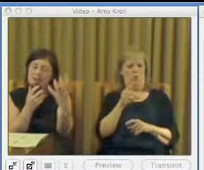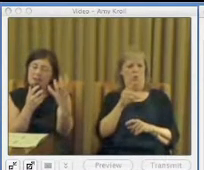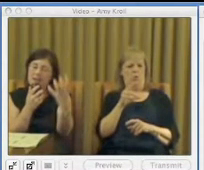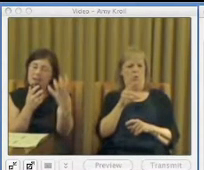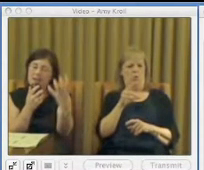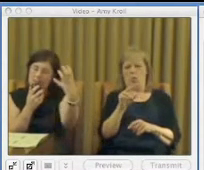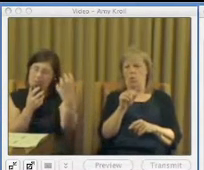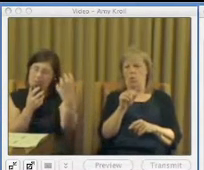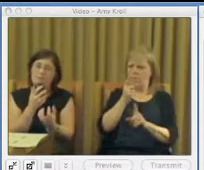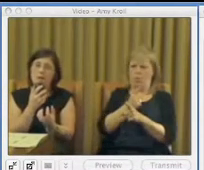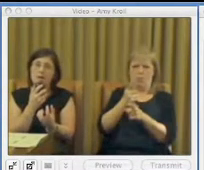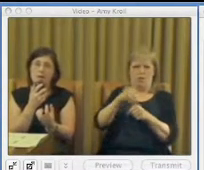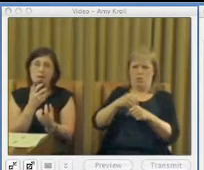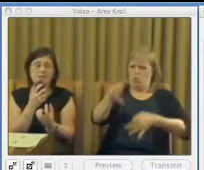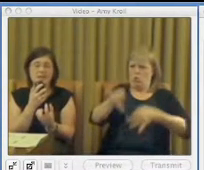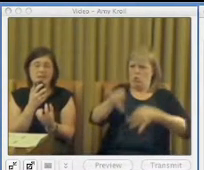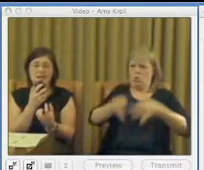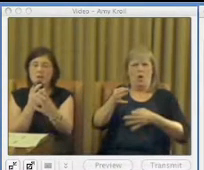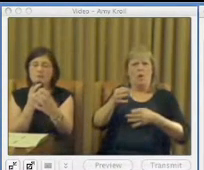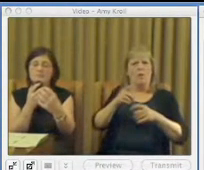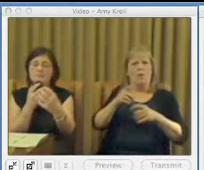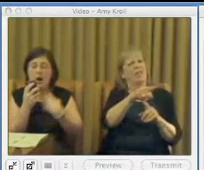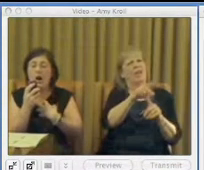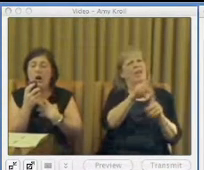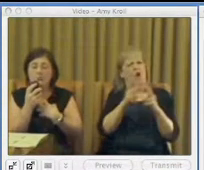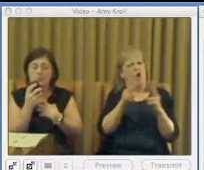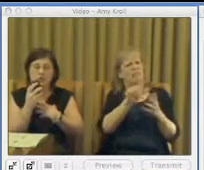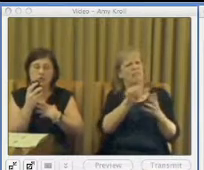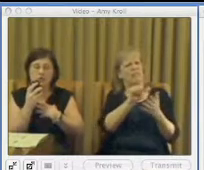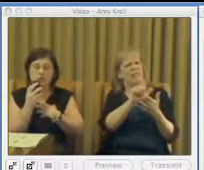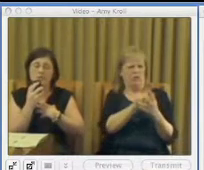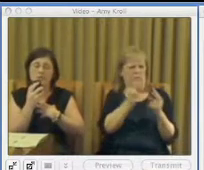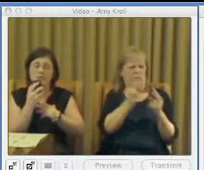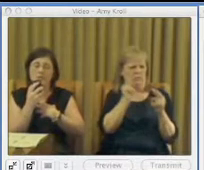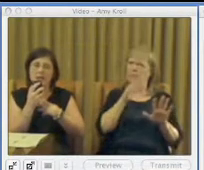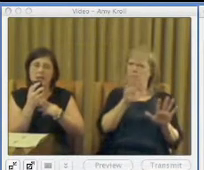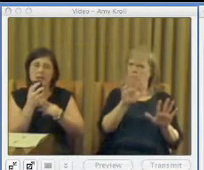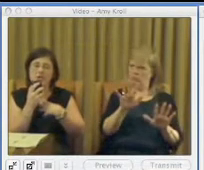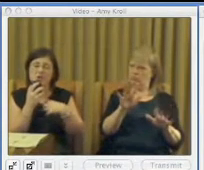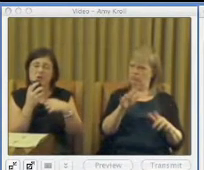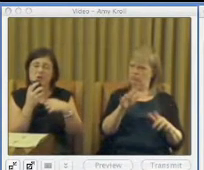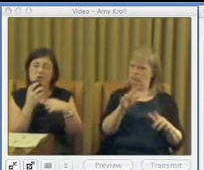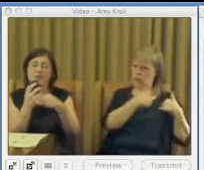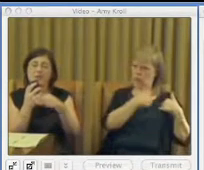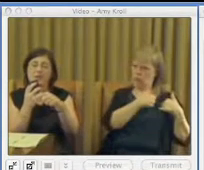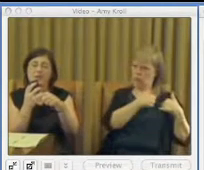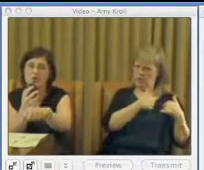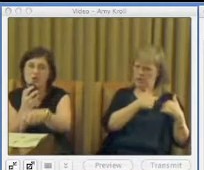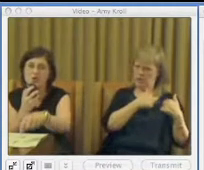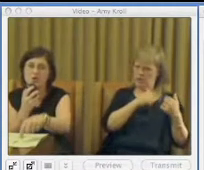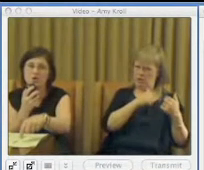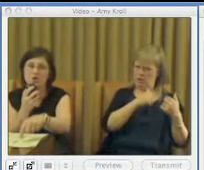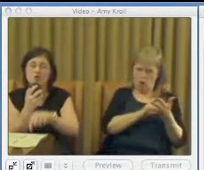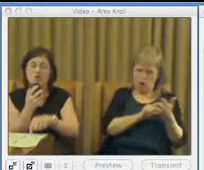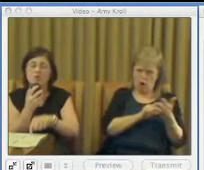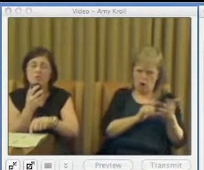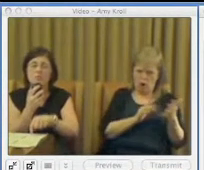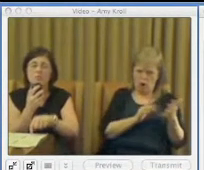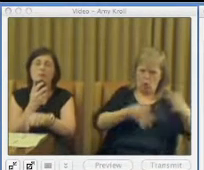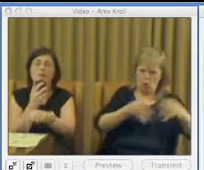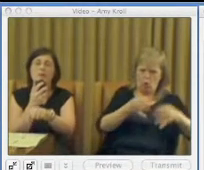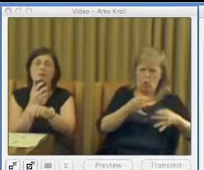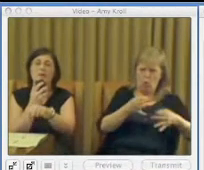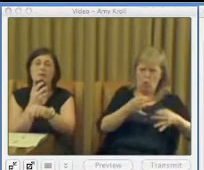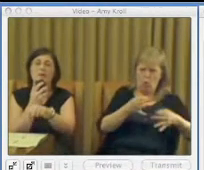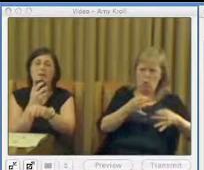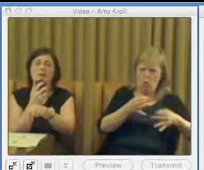And again, they're coming from a very legal perspective, but they were saying, no, it's my job to do the mediation, not the interpreter's job. The